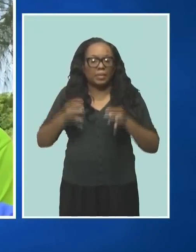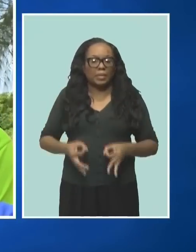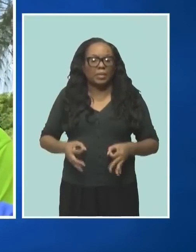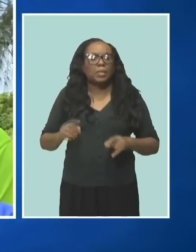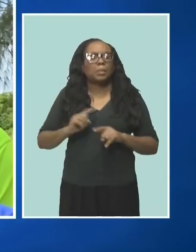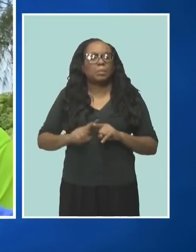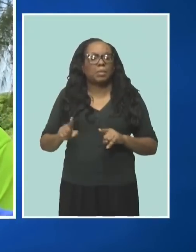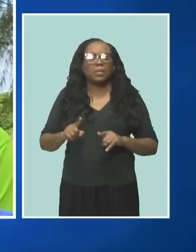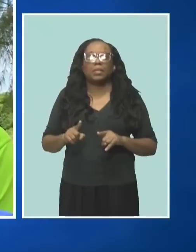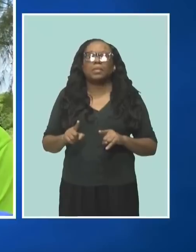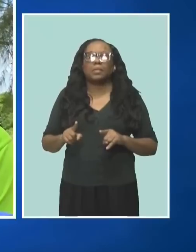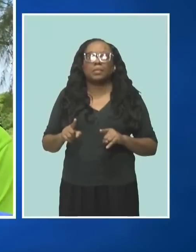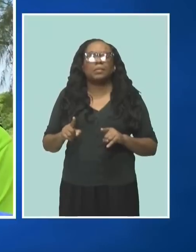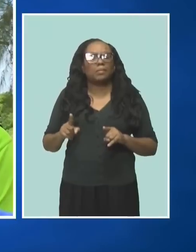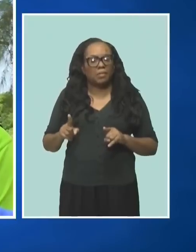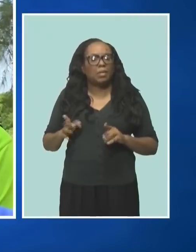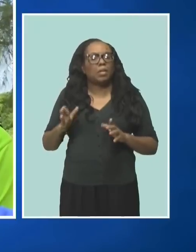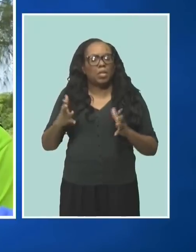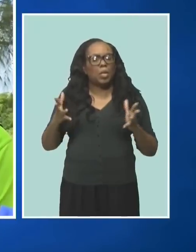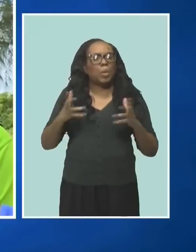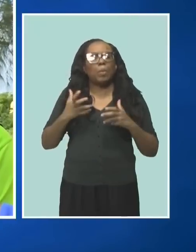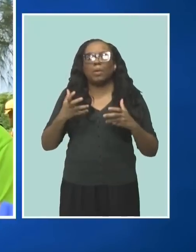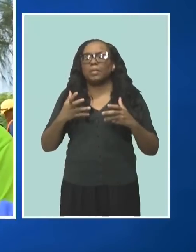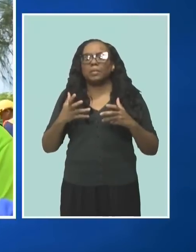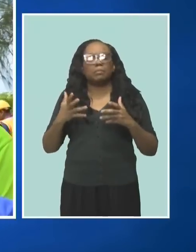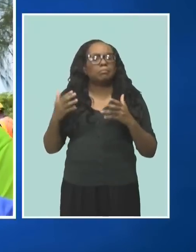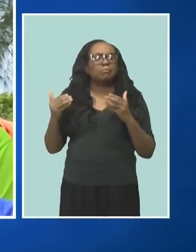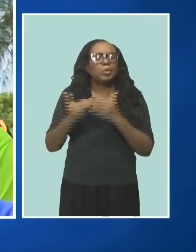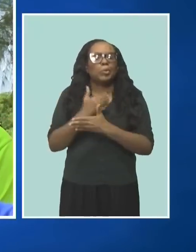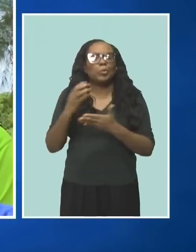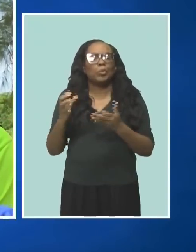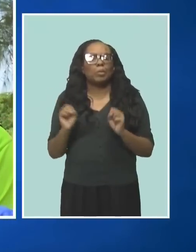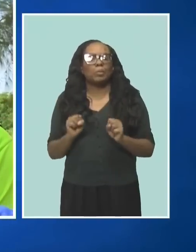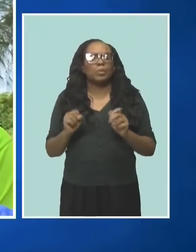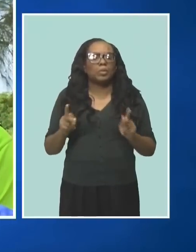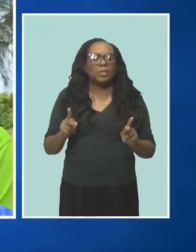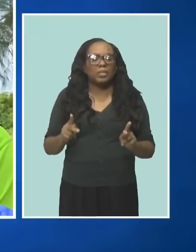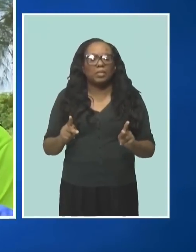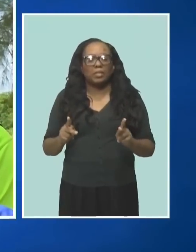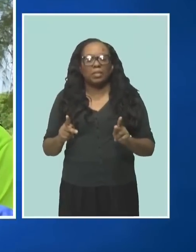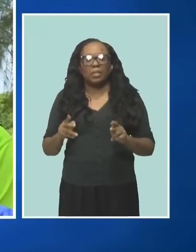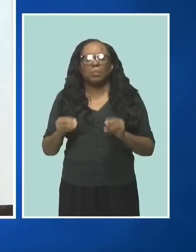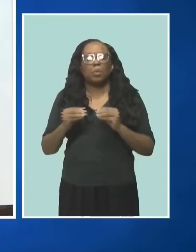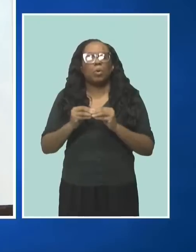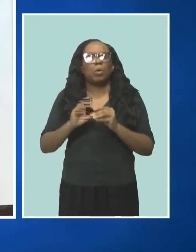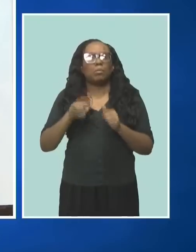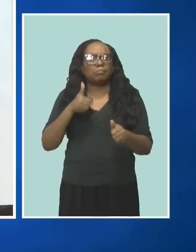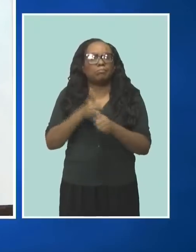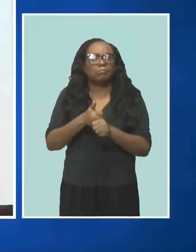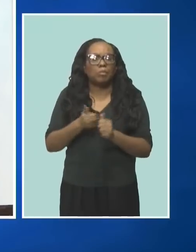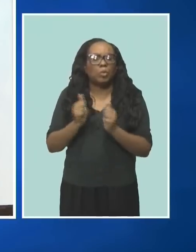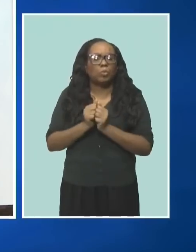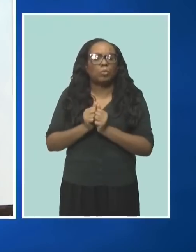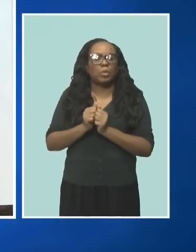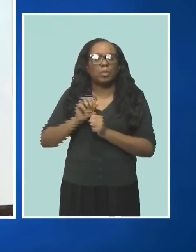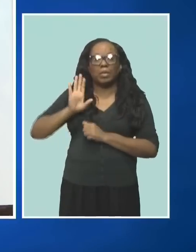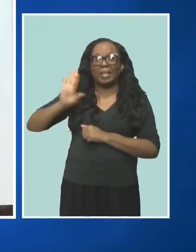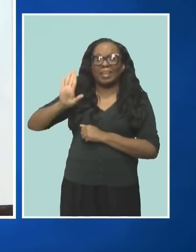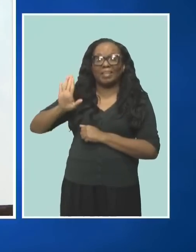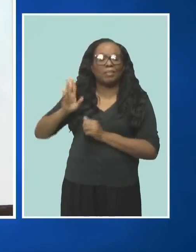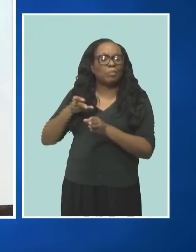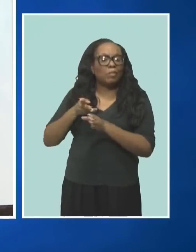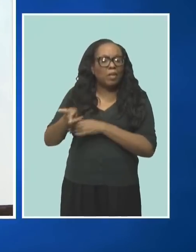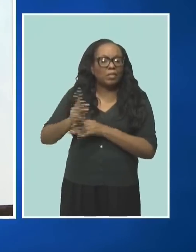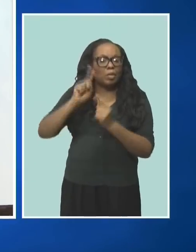he's pursuing new opportunities that presented themselves and aligned with his personal and professional goals. Mr. Halliday,